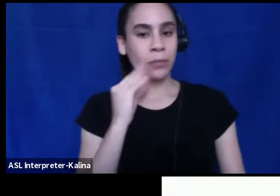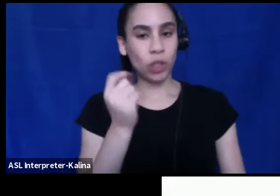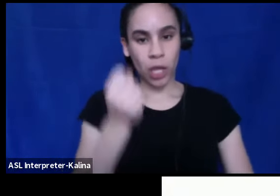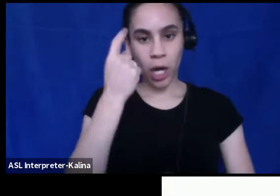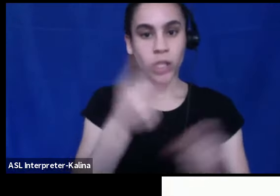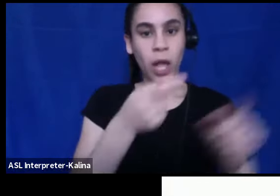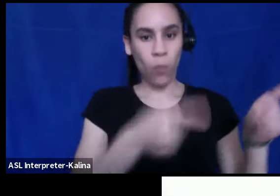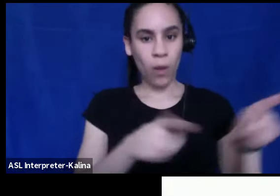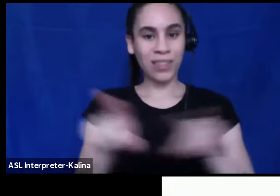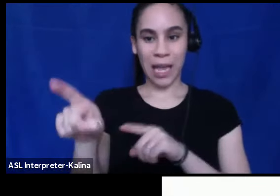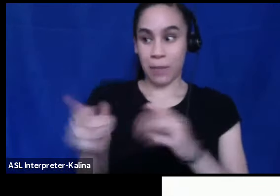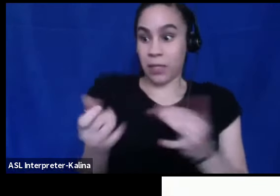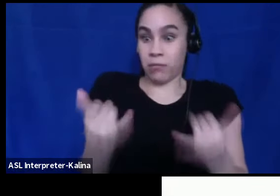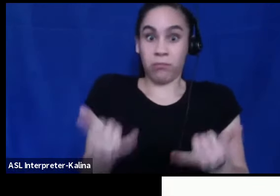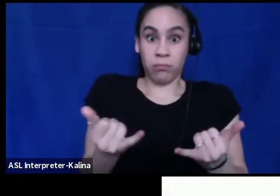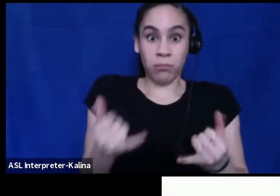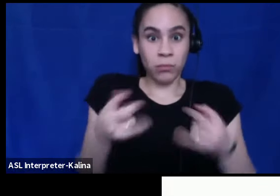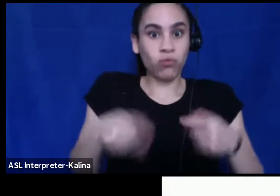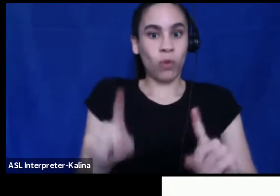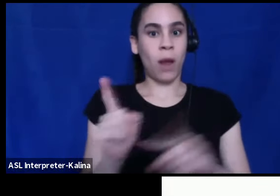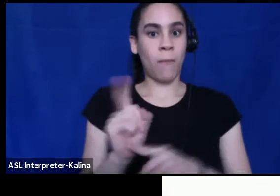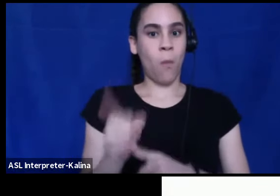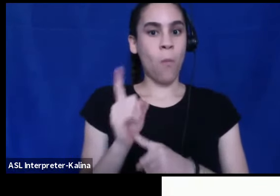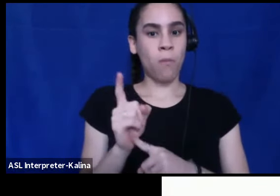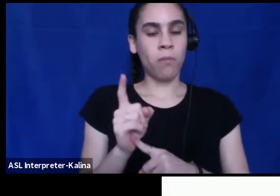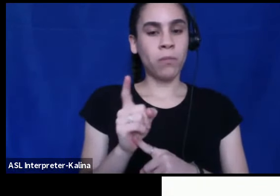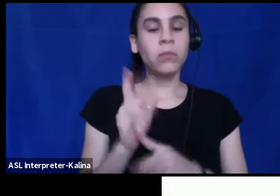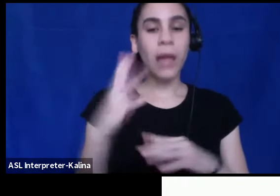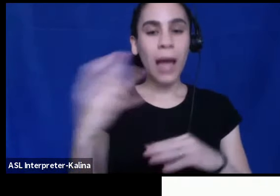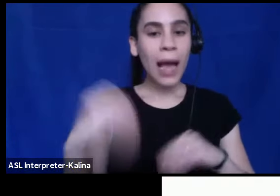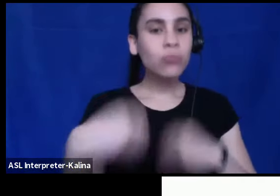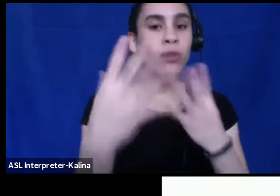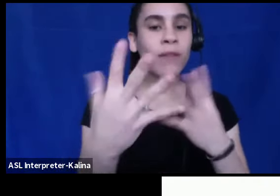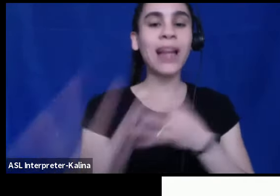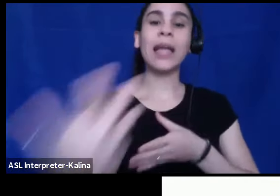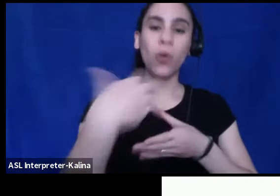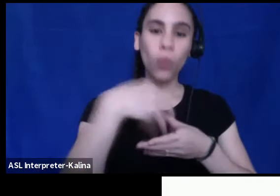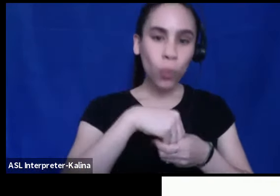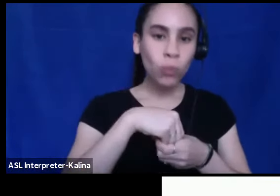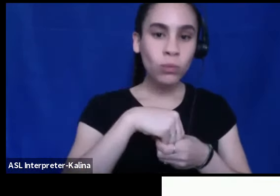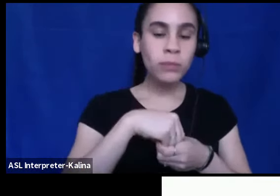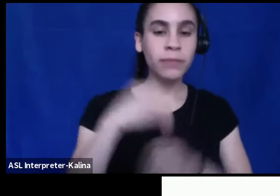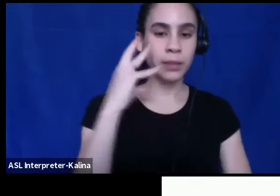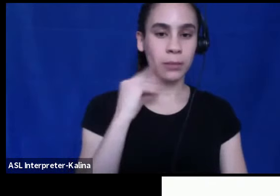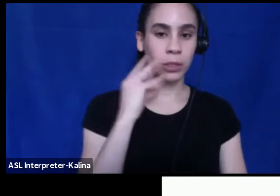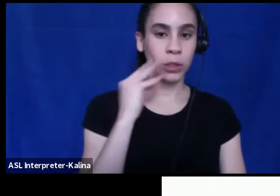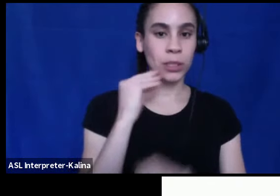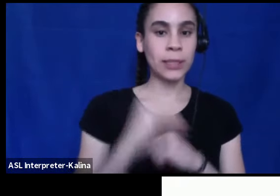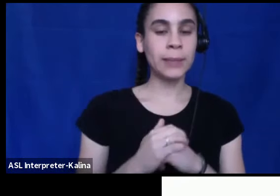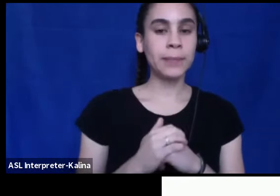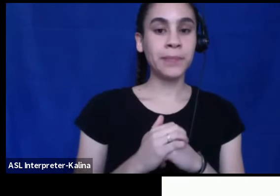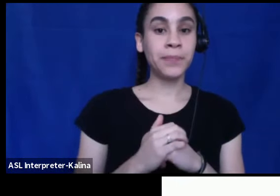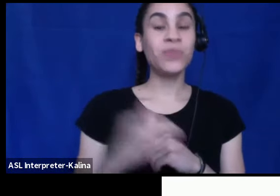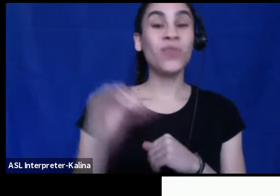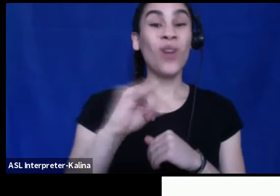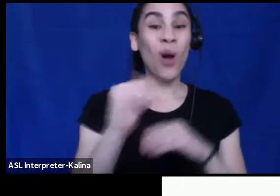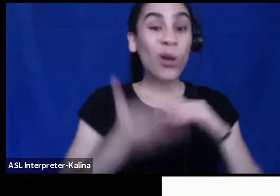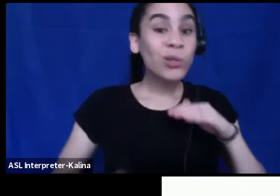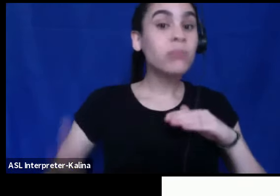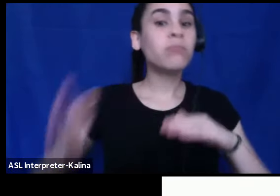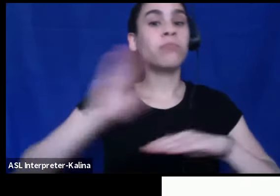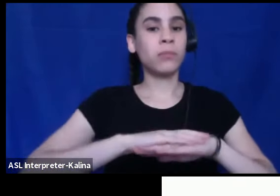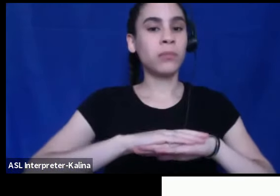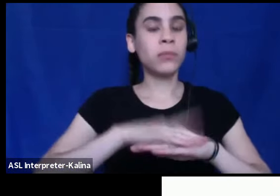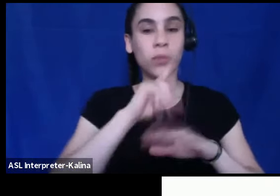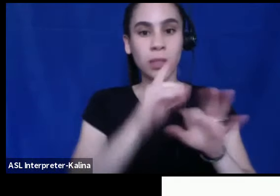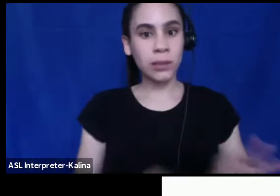in the moment, and providing a inclusive experience. But on top of that, what's really important is